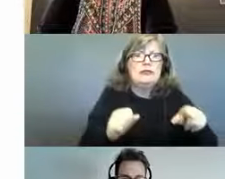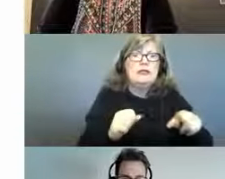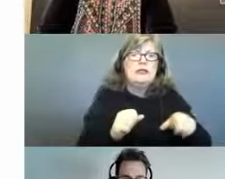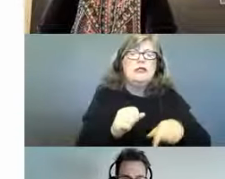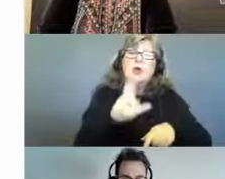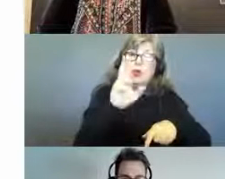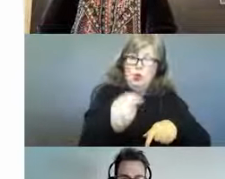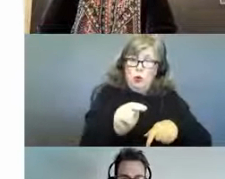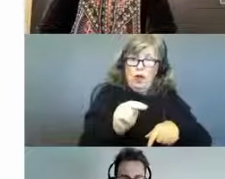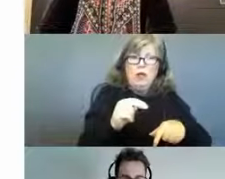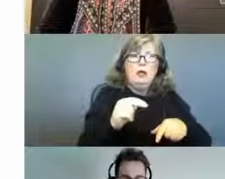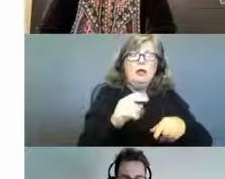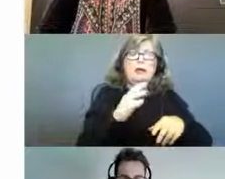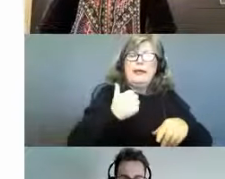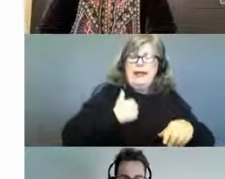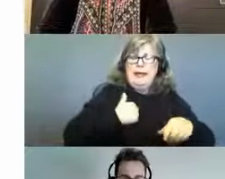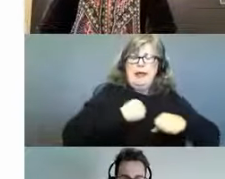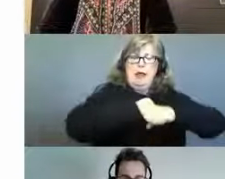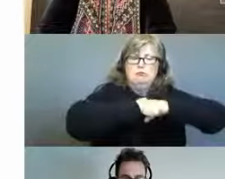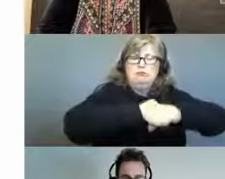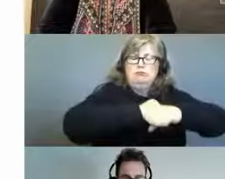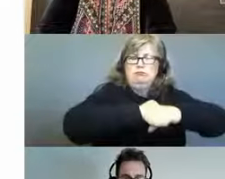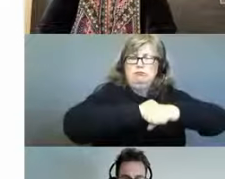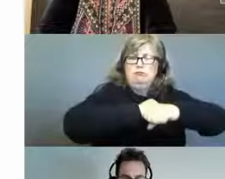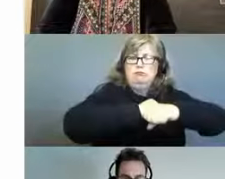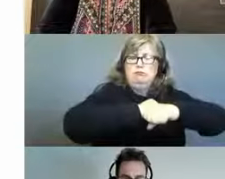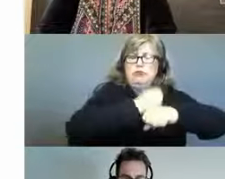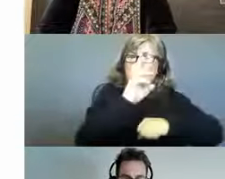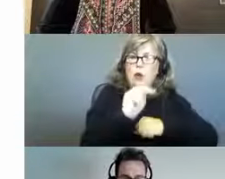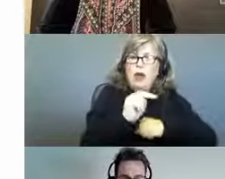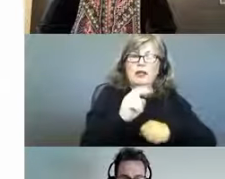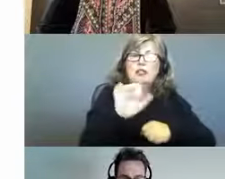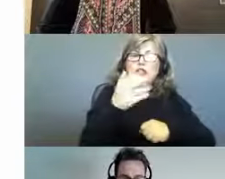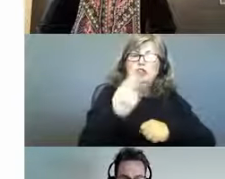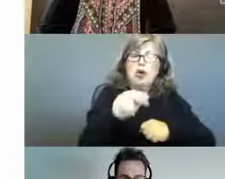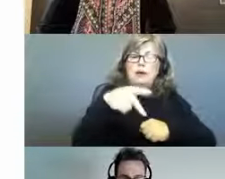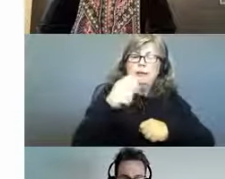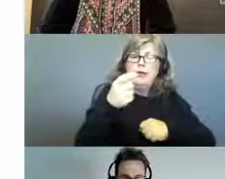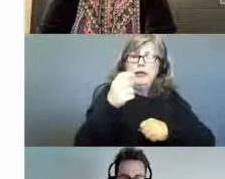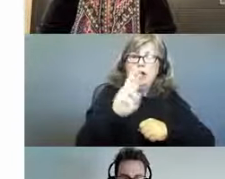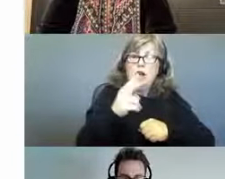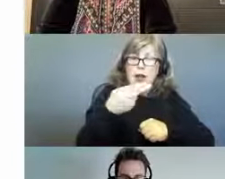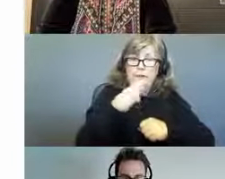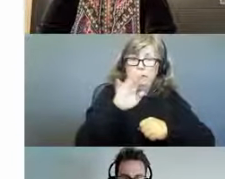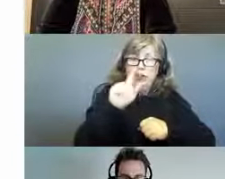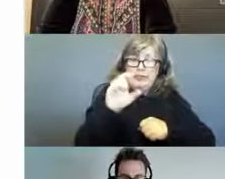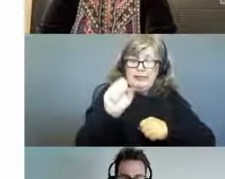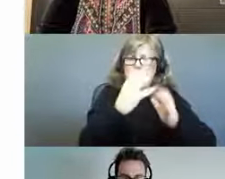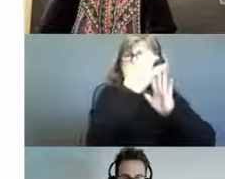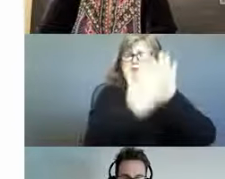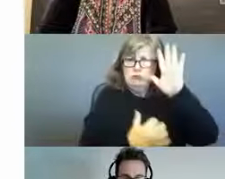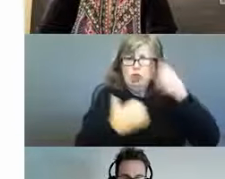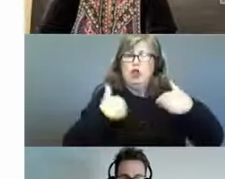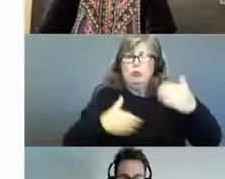UN, from John Peter Humphreys, who drafted the original Universal Declaration of Human Rights, to our strong